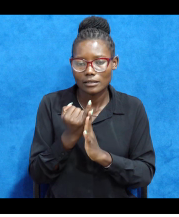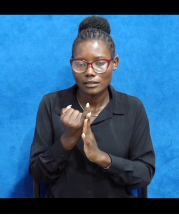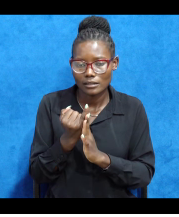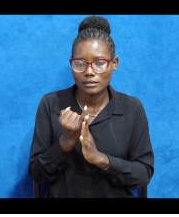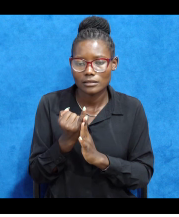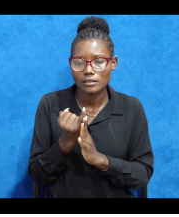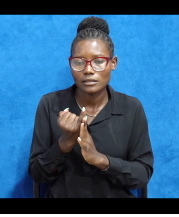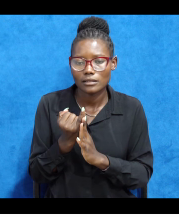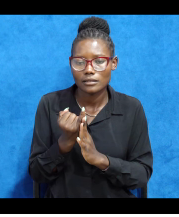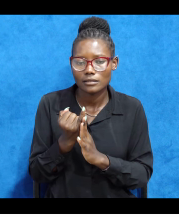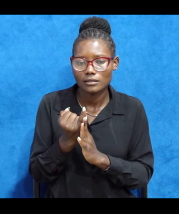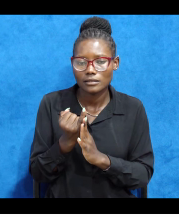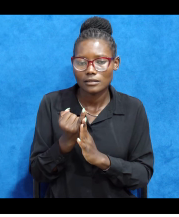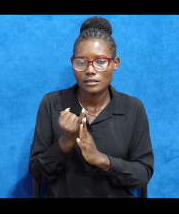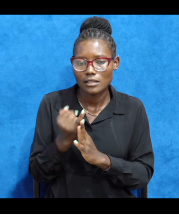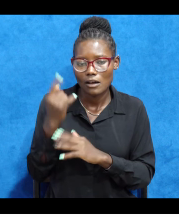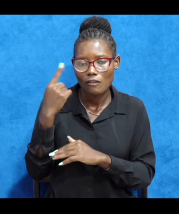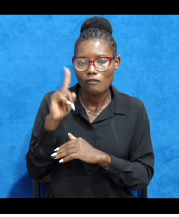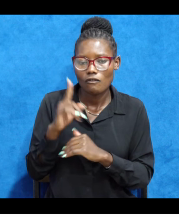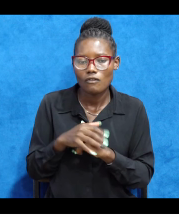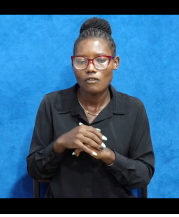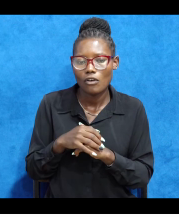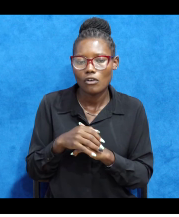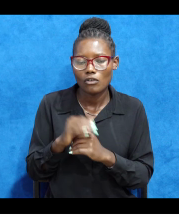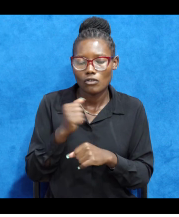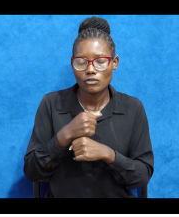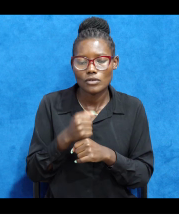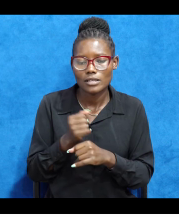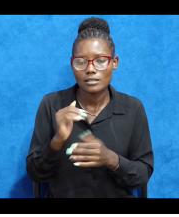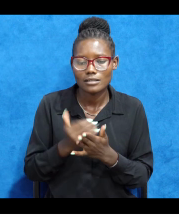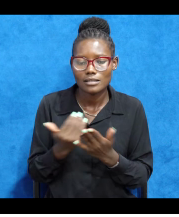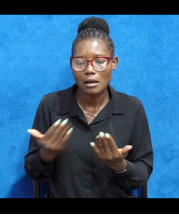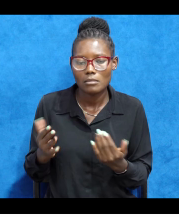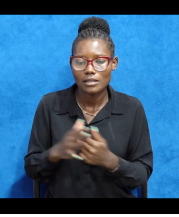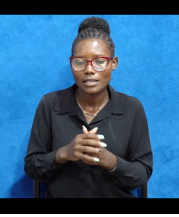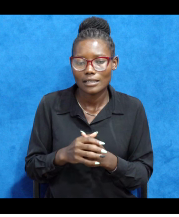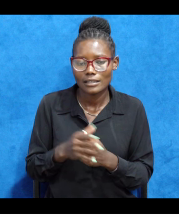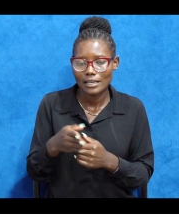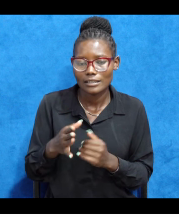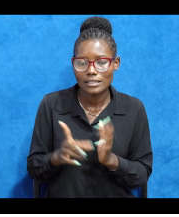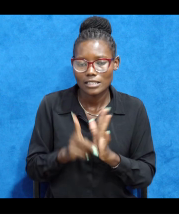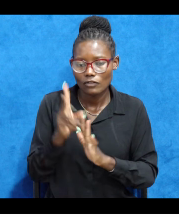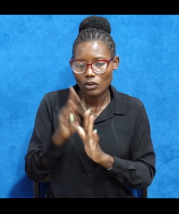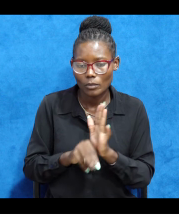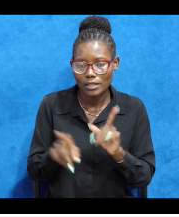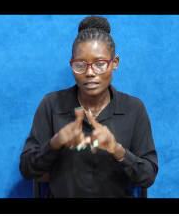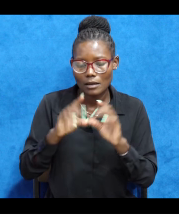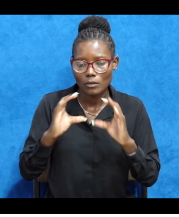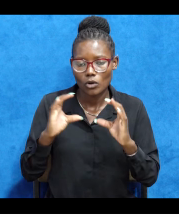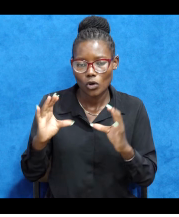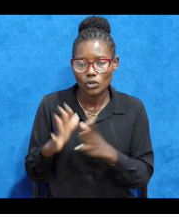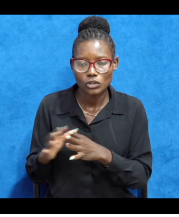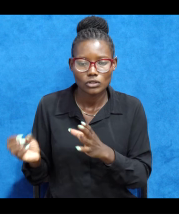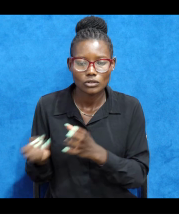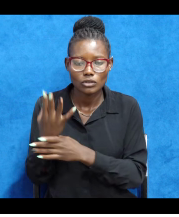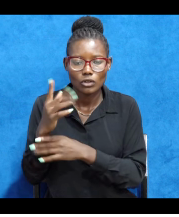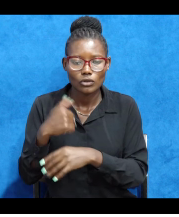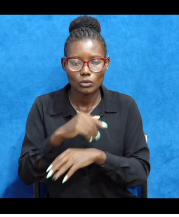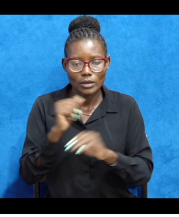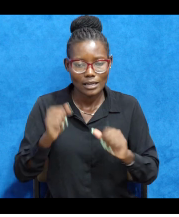So why are we doing this? What is this going to do for us? Well, first off, it allows us to focus on the athlete's weaknesses. It's going to